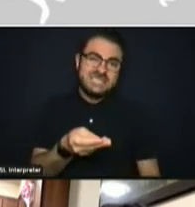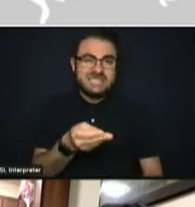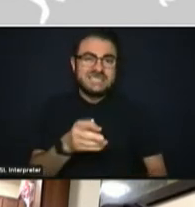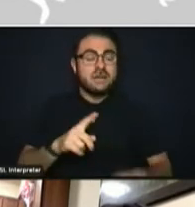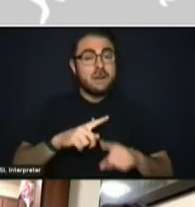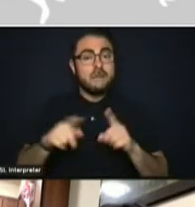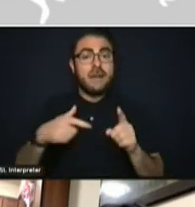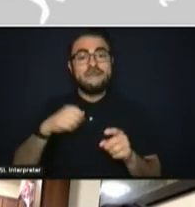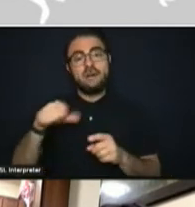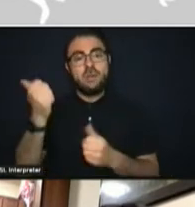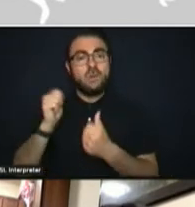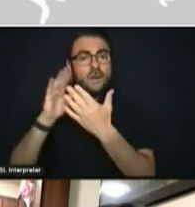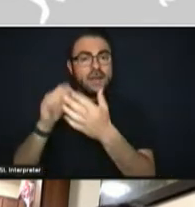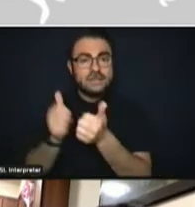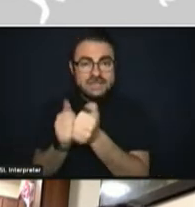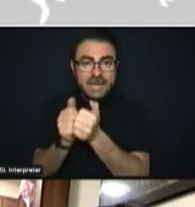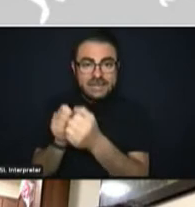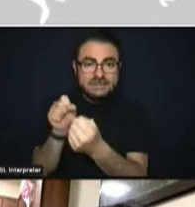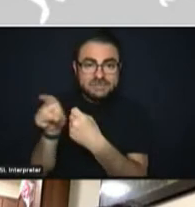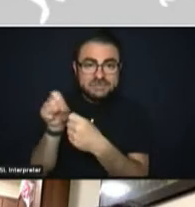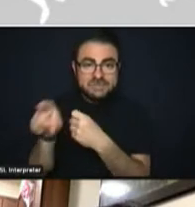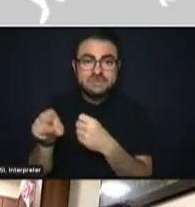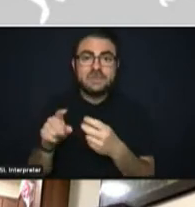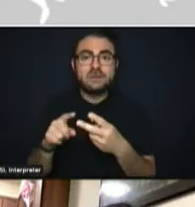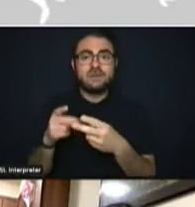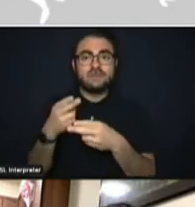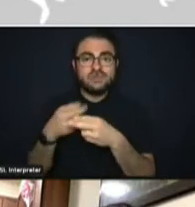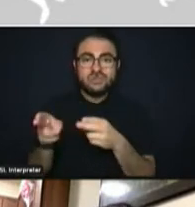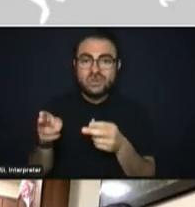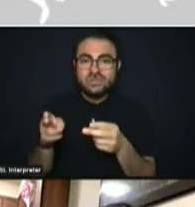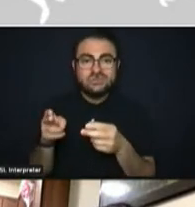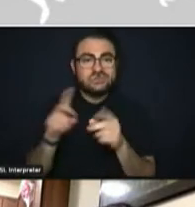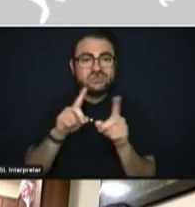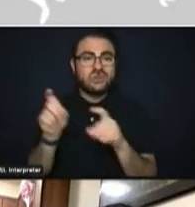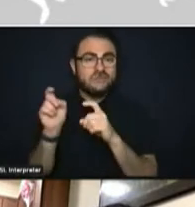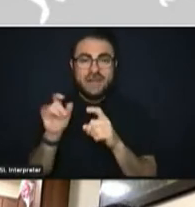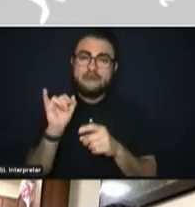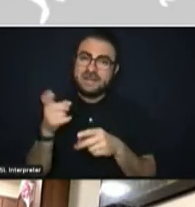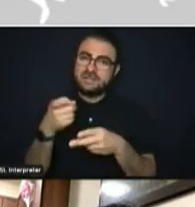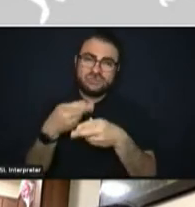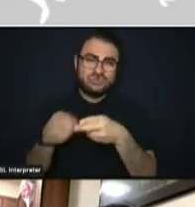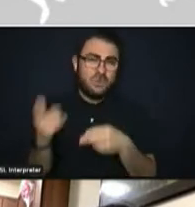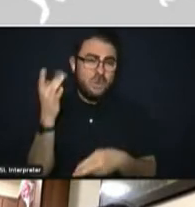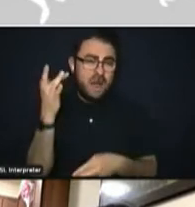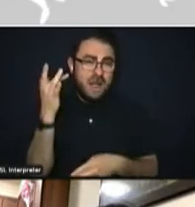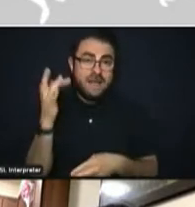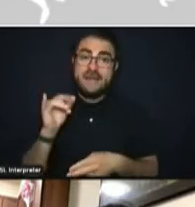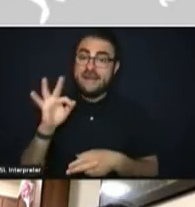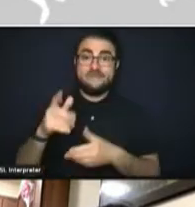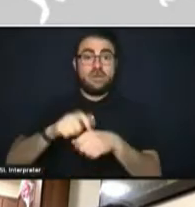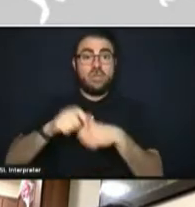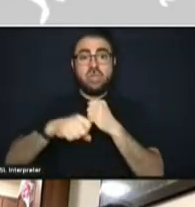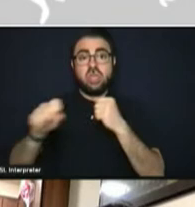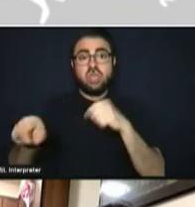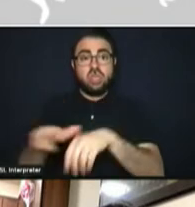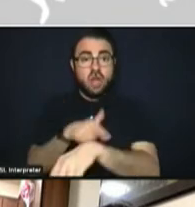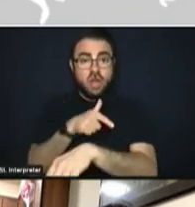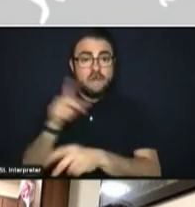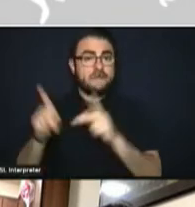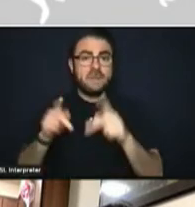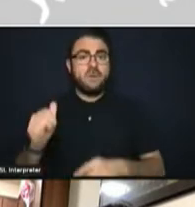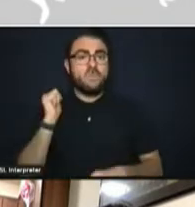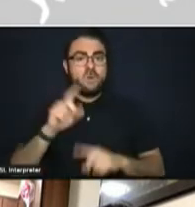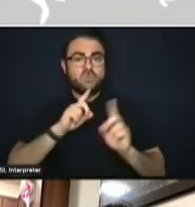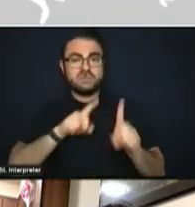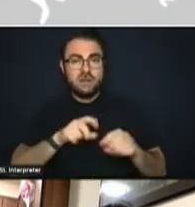to community members, a short survey. Gotta keep it shorter, the response rate won't be high. But anyway, use the data, make it a